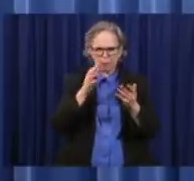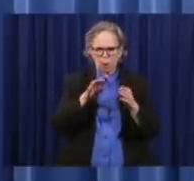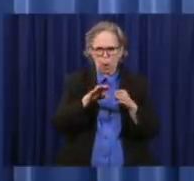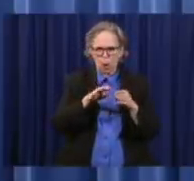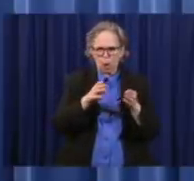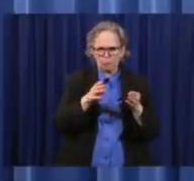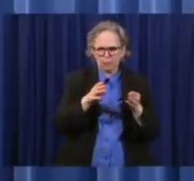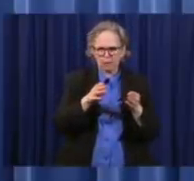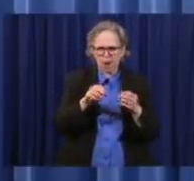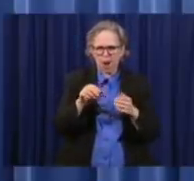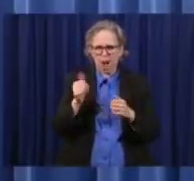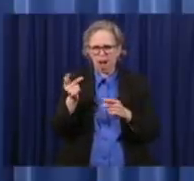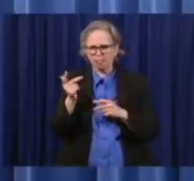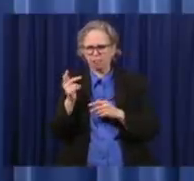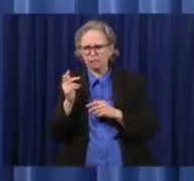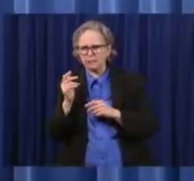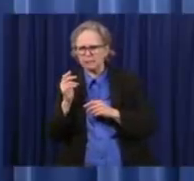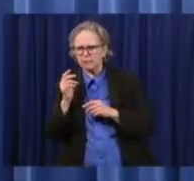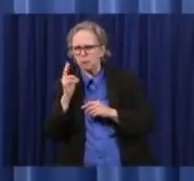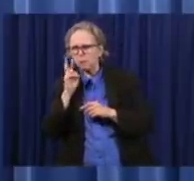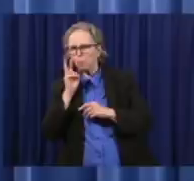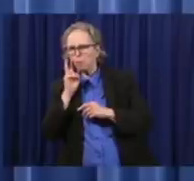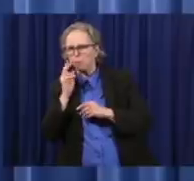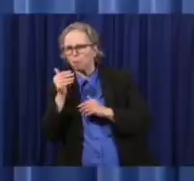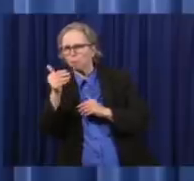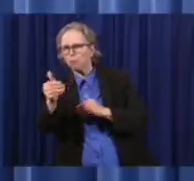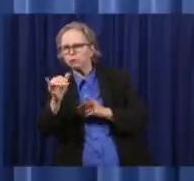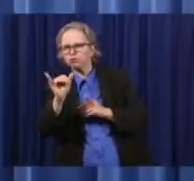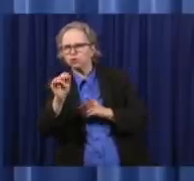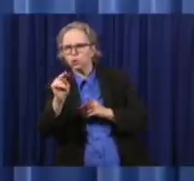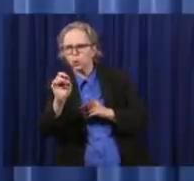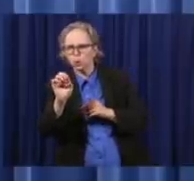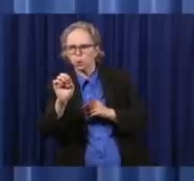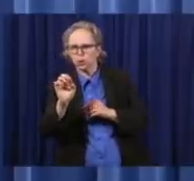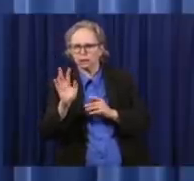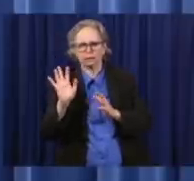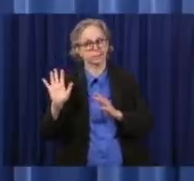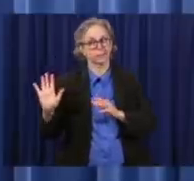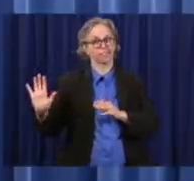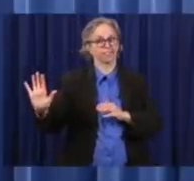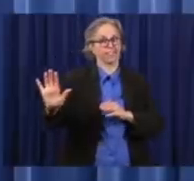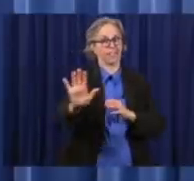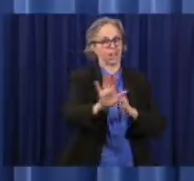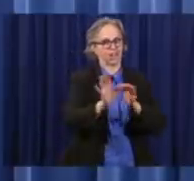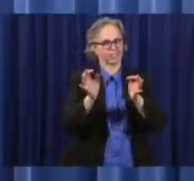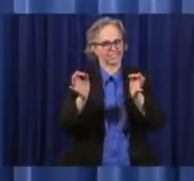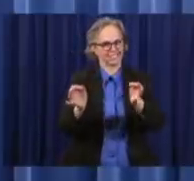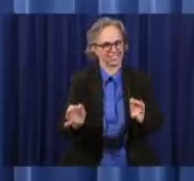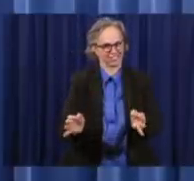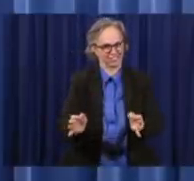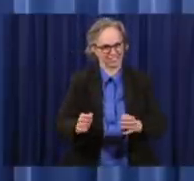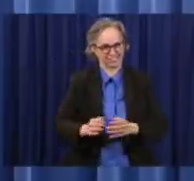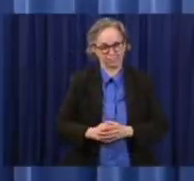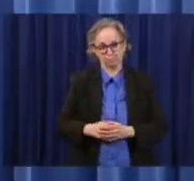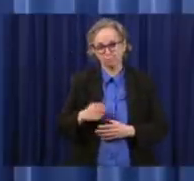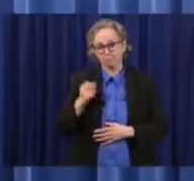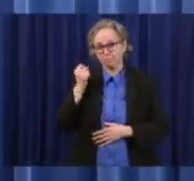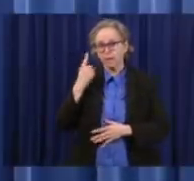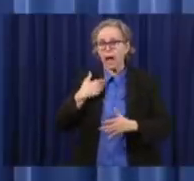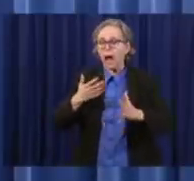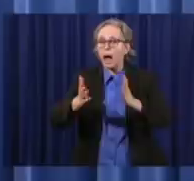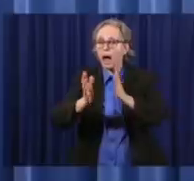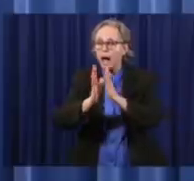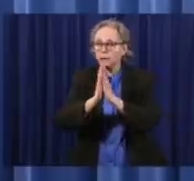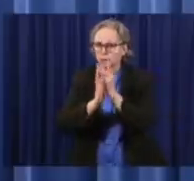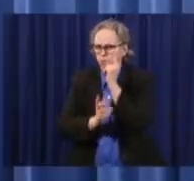June, and that is certainly their decision. The only thing that, we request is, and